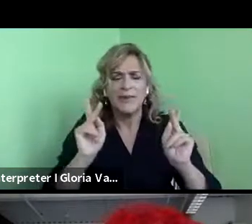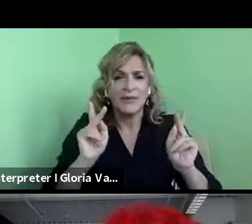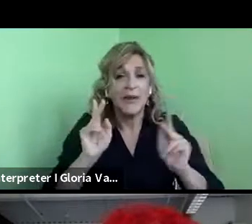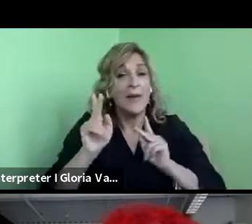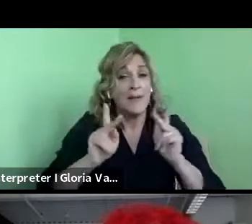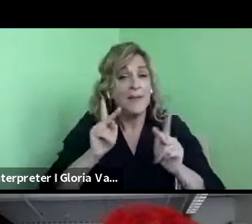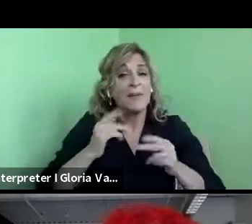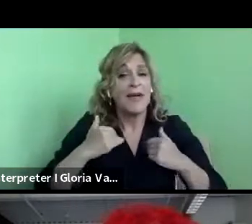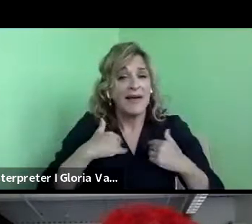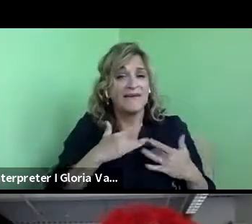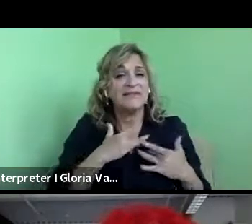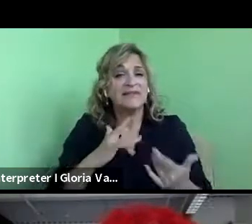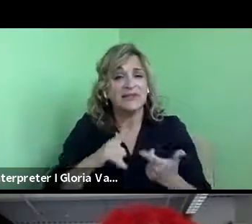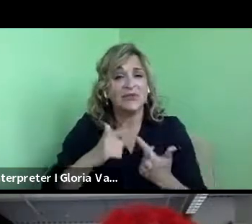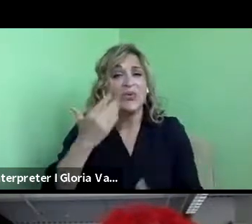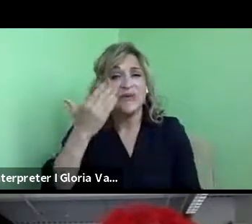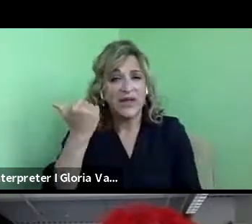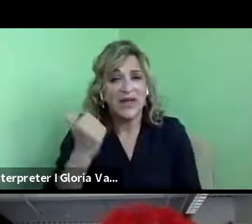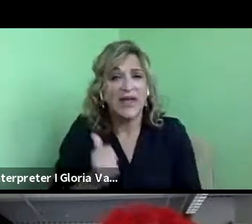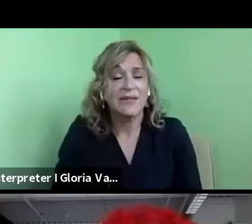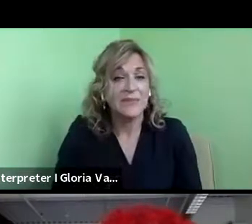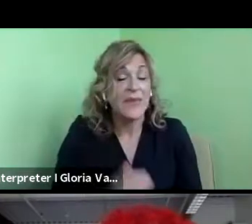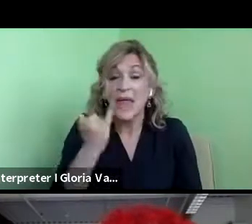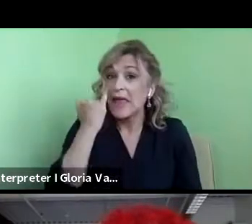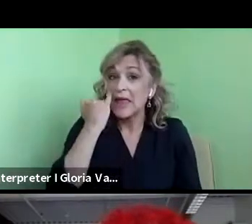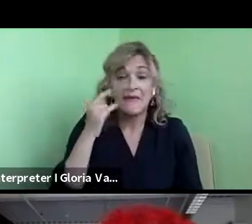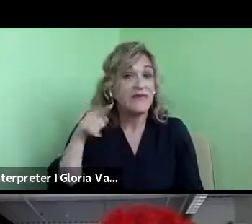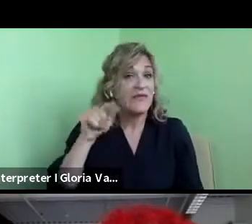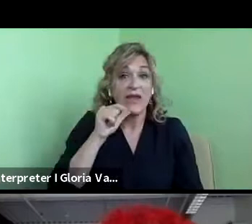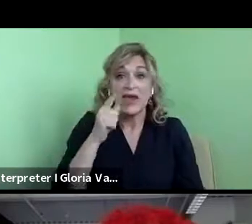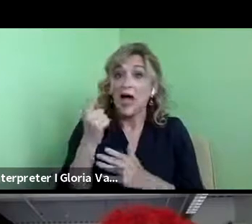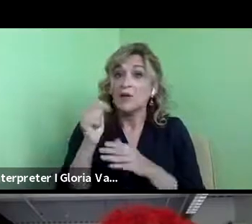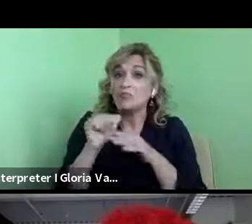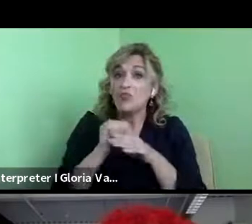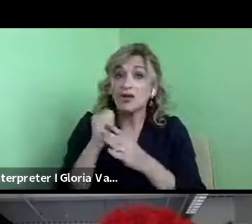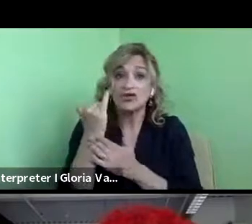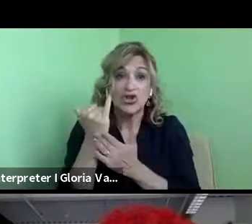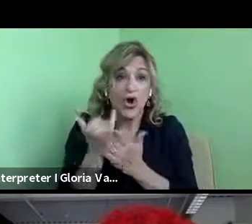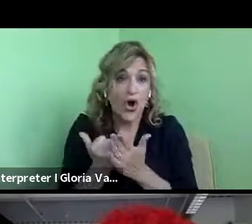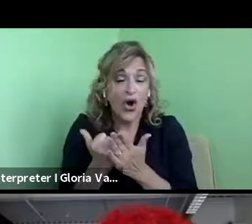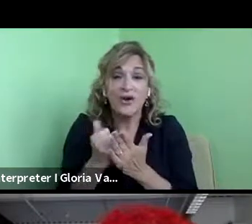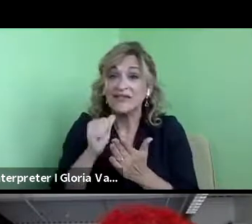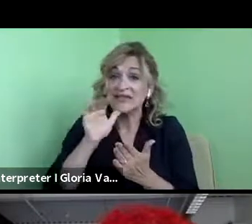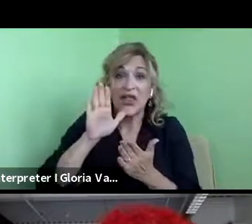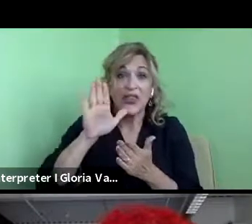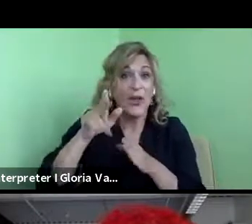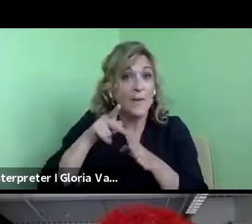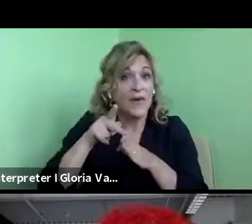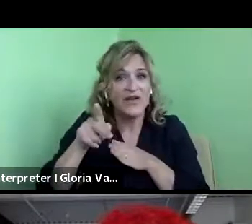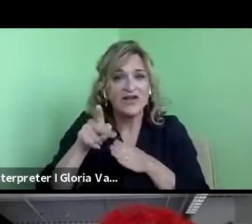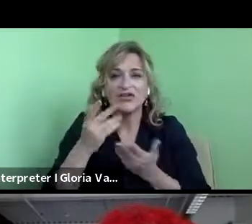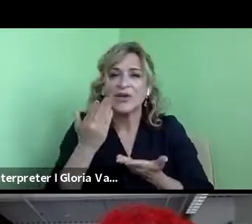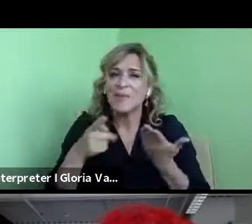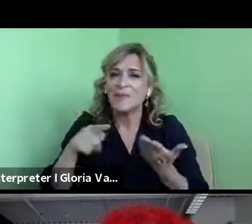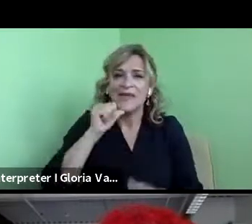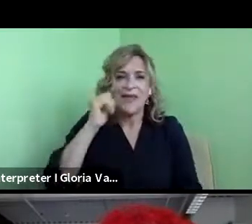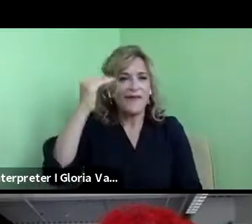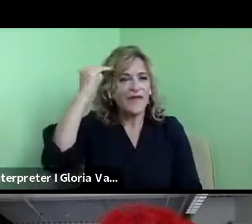to forget. And if they don't practice art and they're not trying to do it as their profession, they may not be familiar with